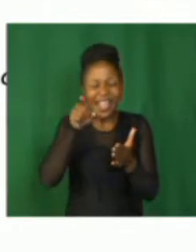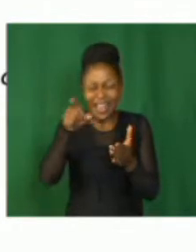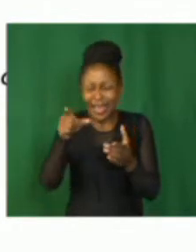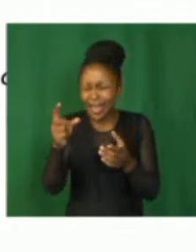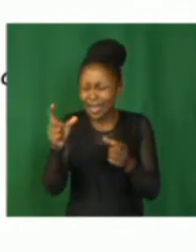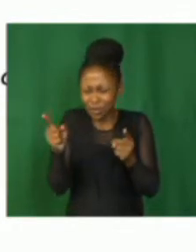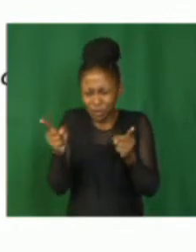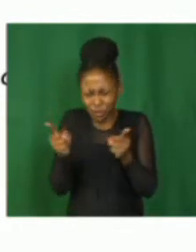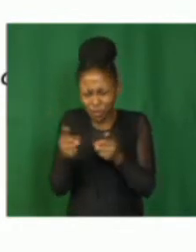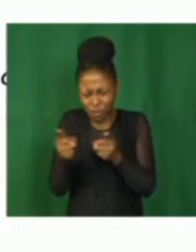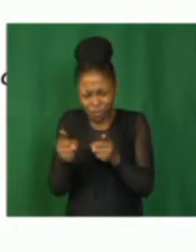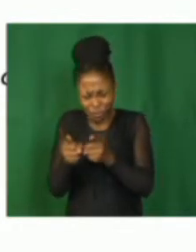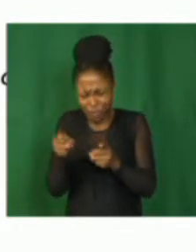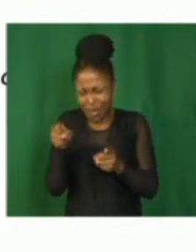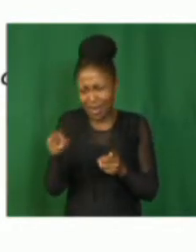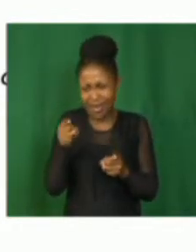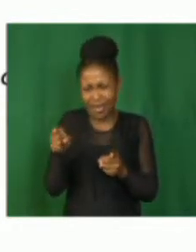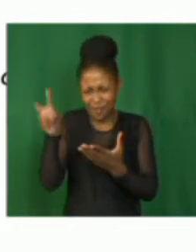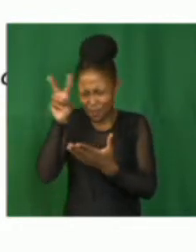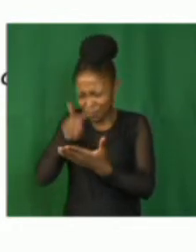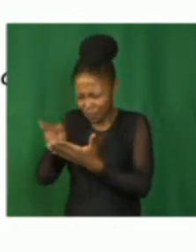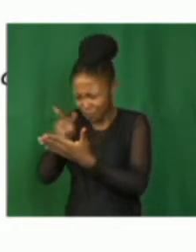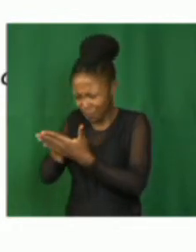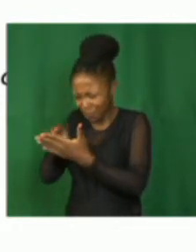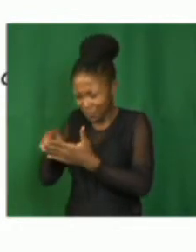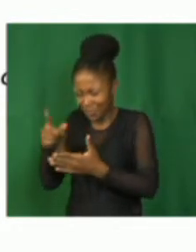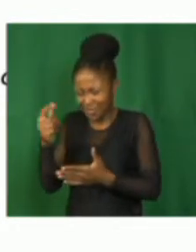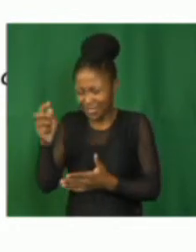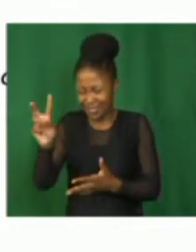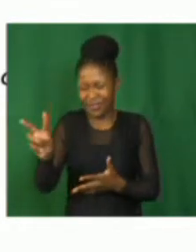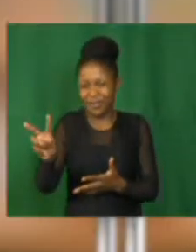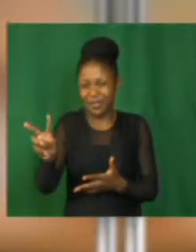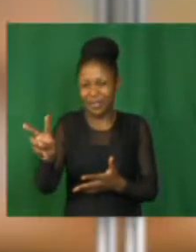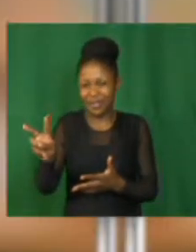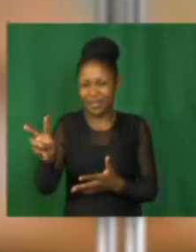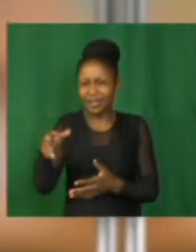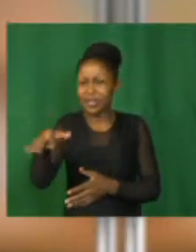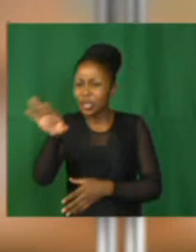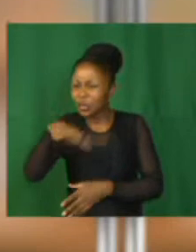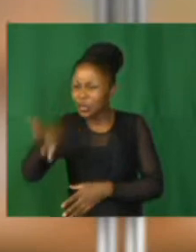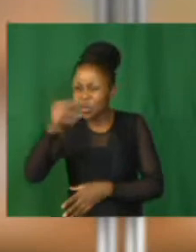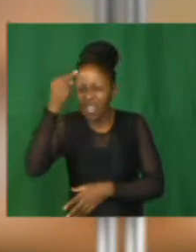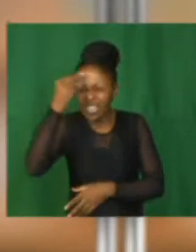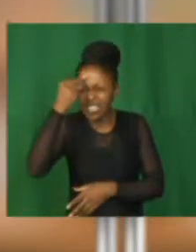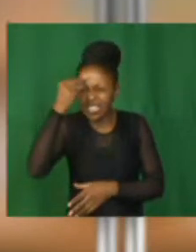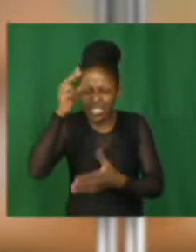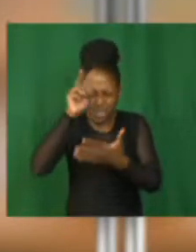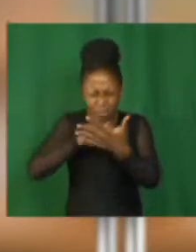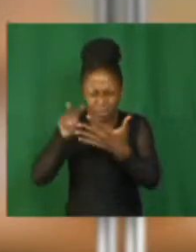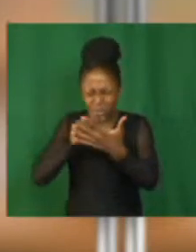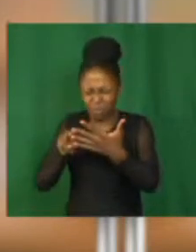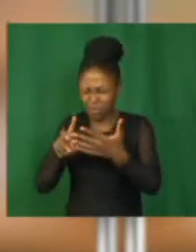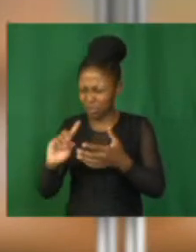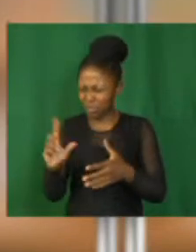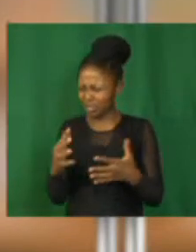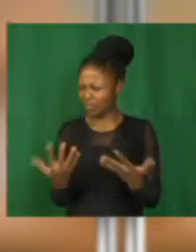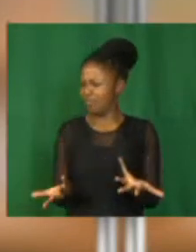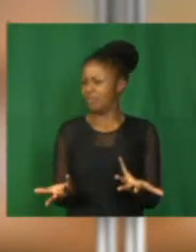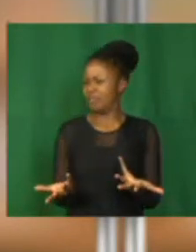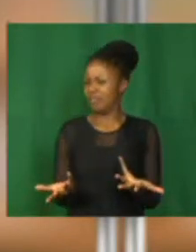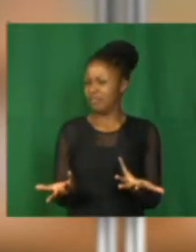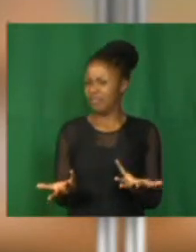short text that I've just read. My question is, did you understand what you were reading?